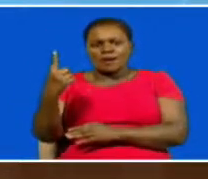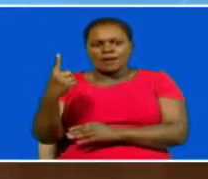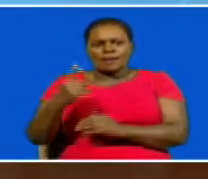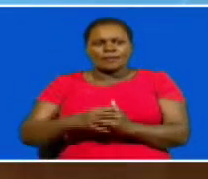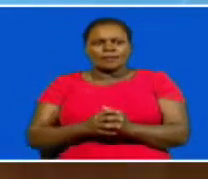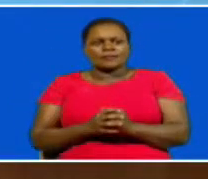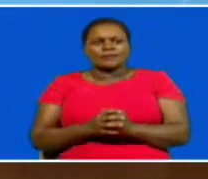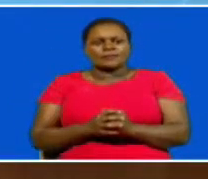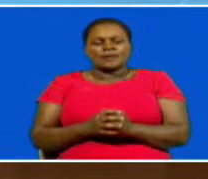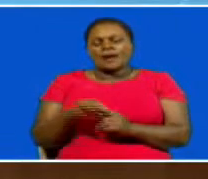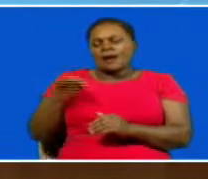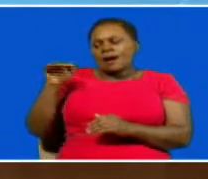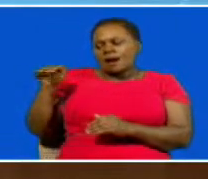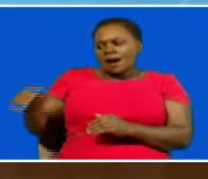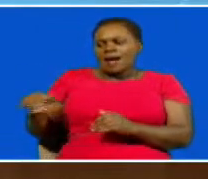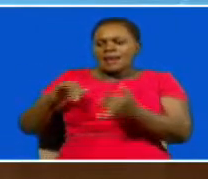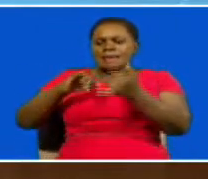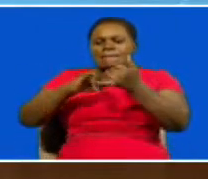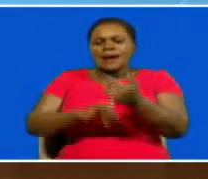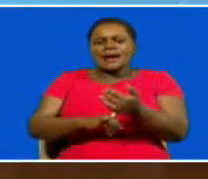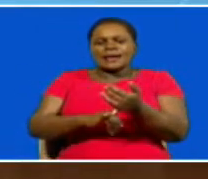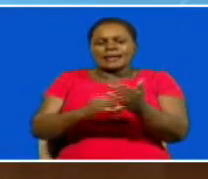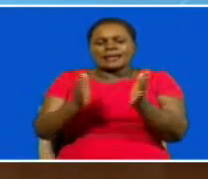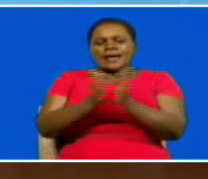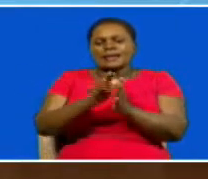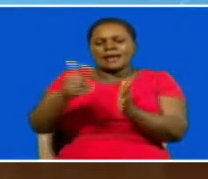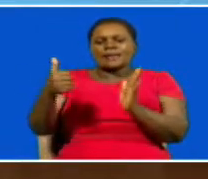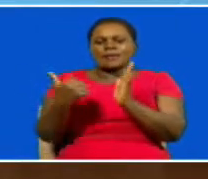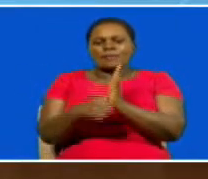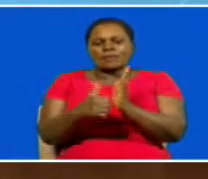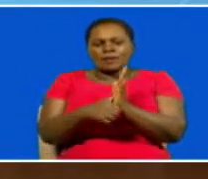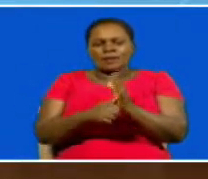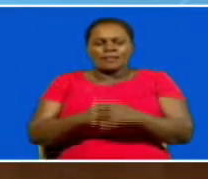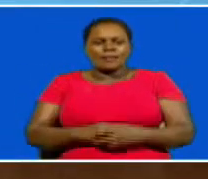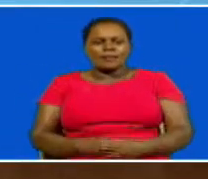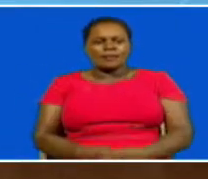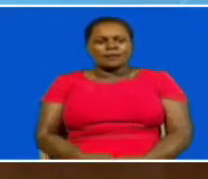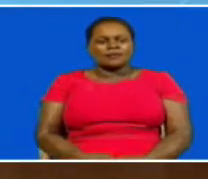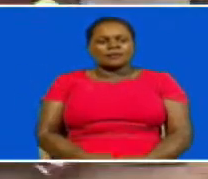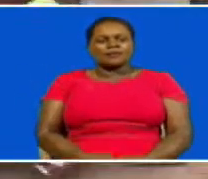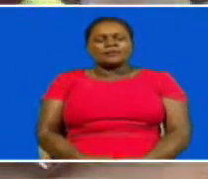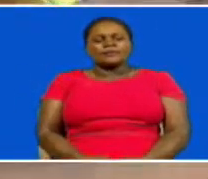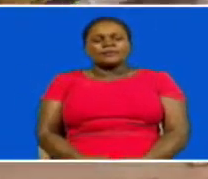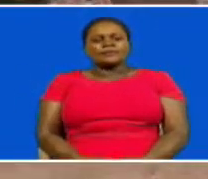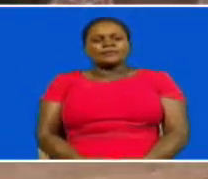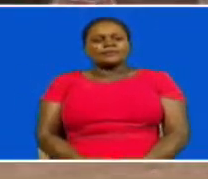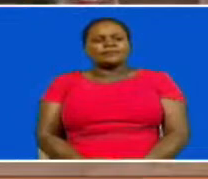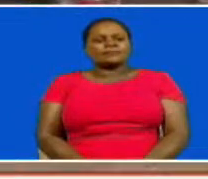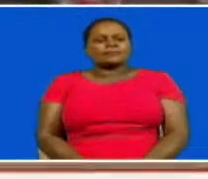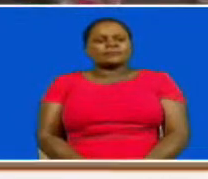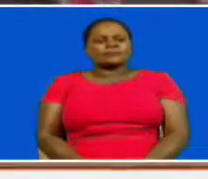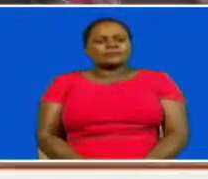to early marriage and teenage pregnancies. Here's Shadrach Miti with that story.